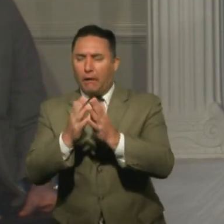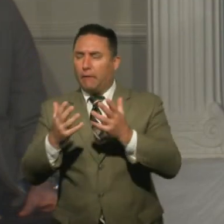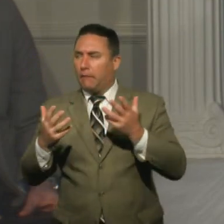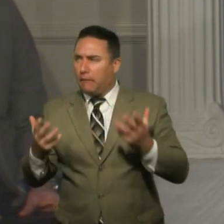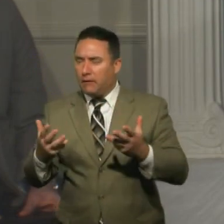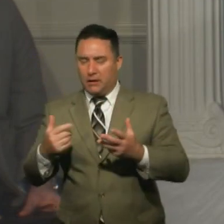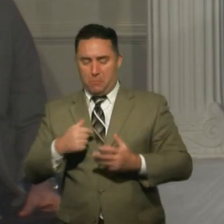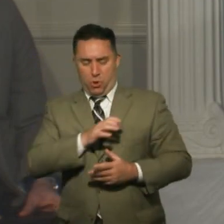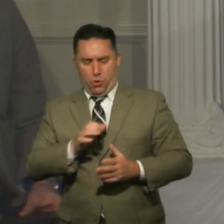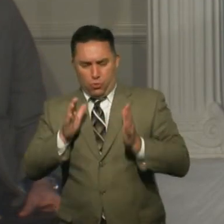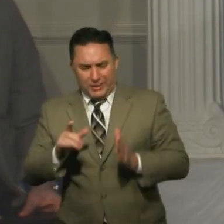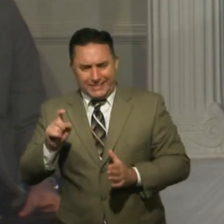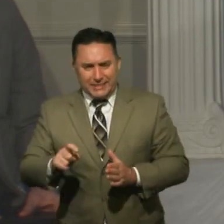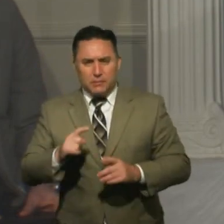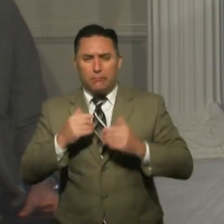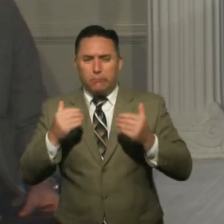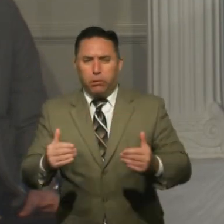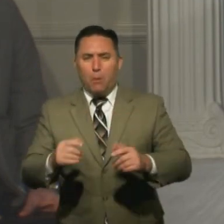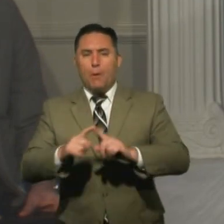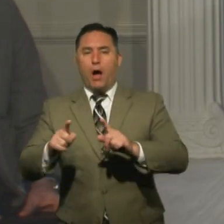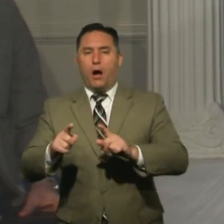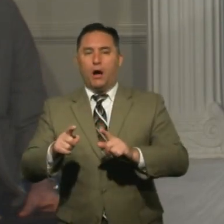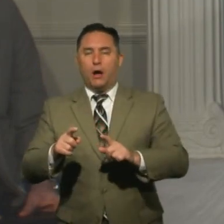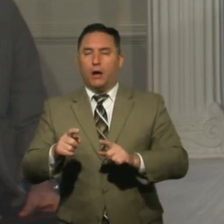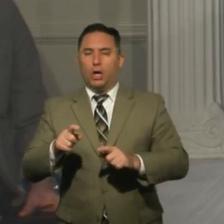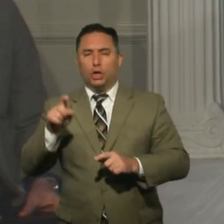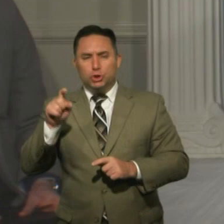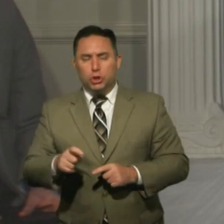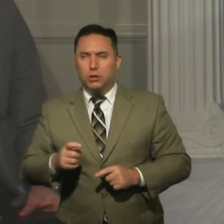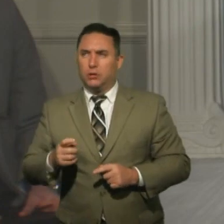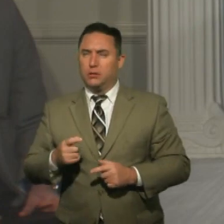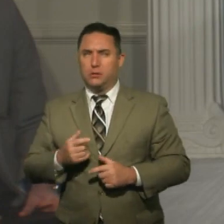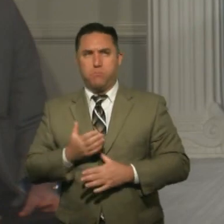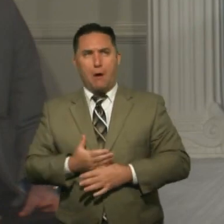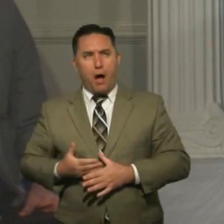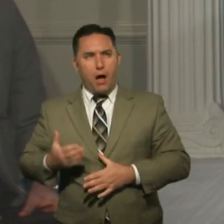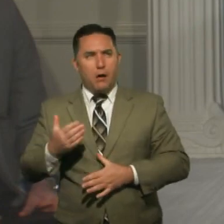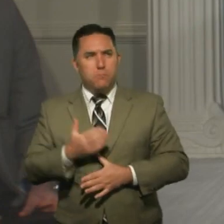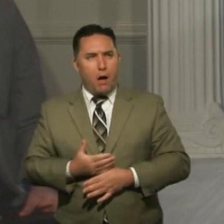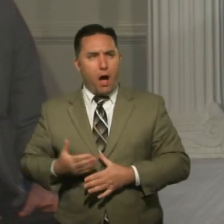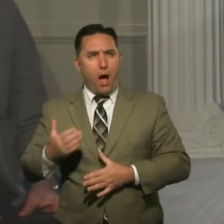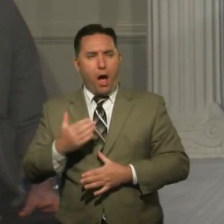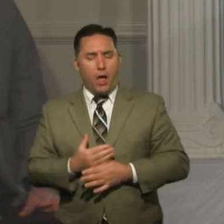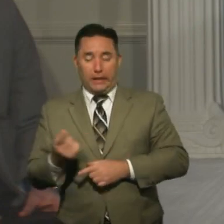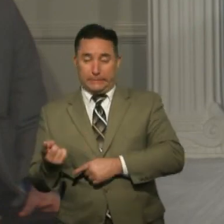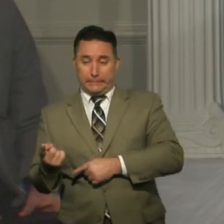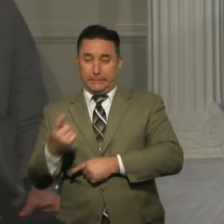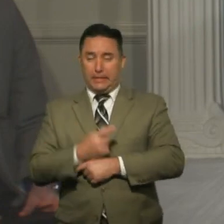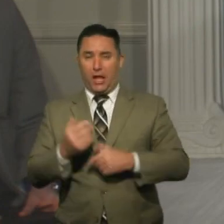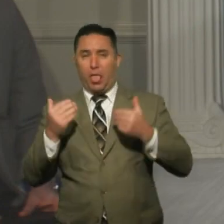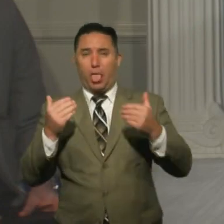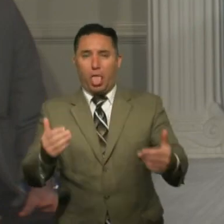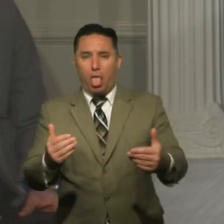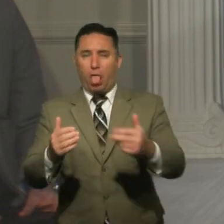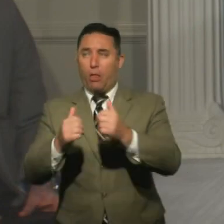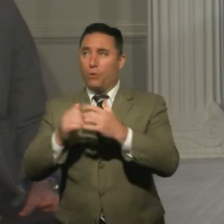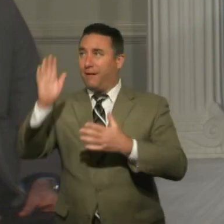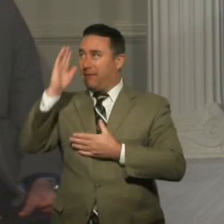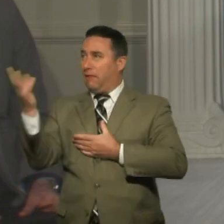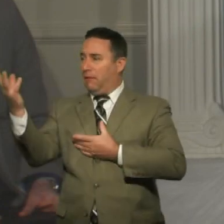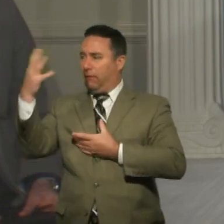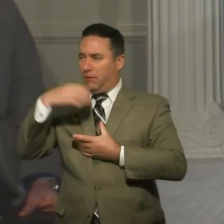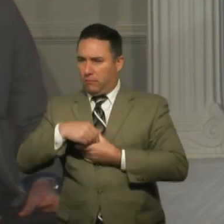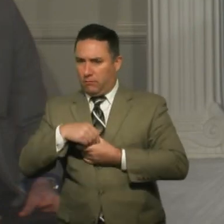what, I'm a Christian, I need to do it. But it should bother you if you go through a day without including God in your daily